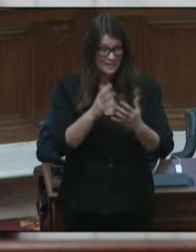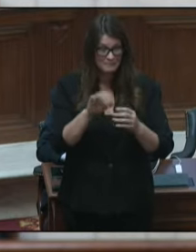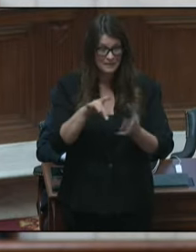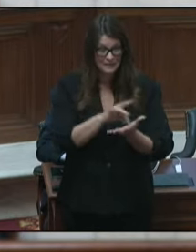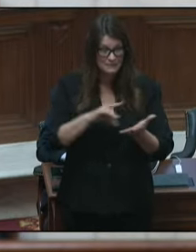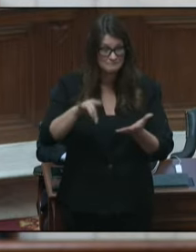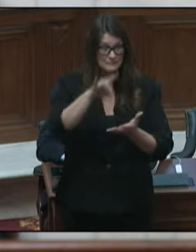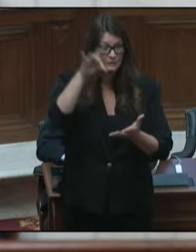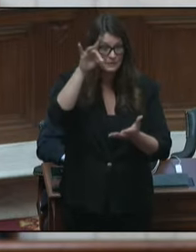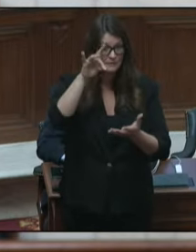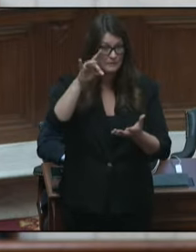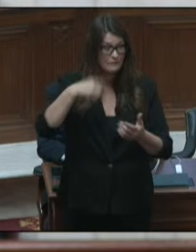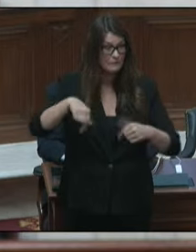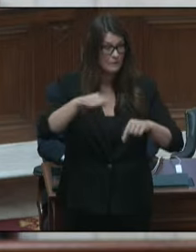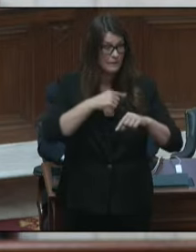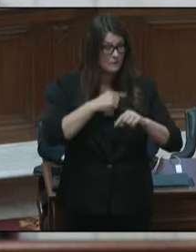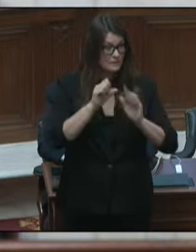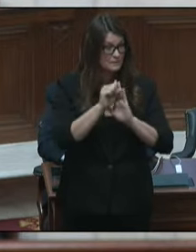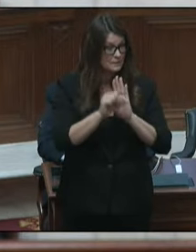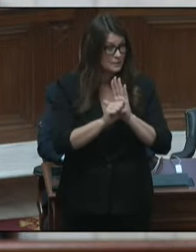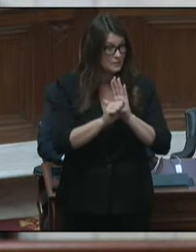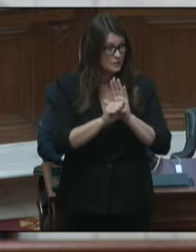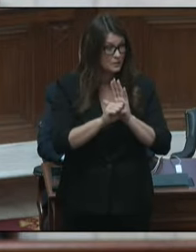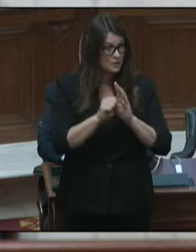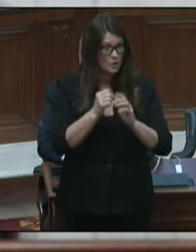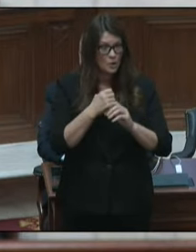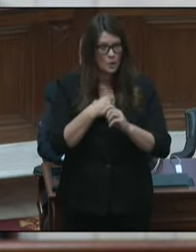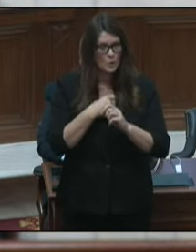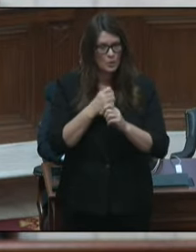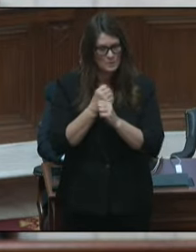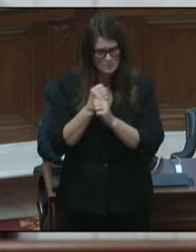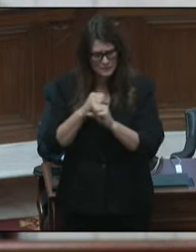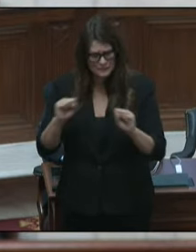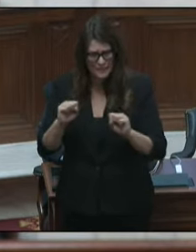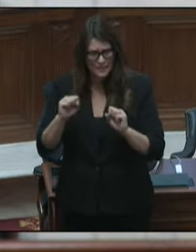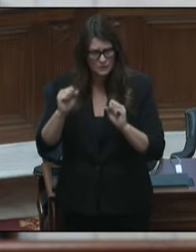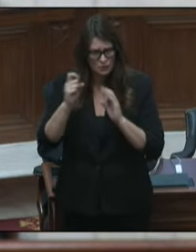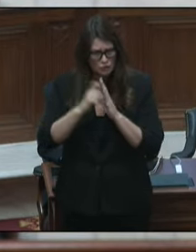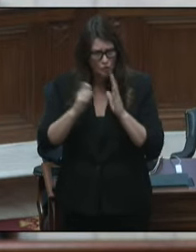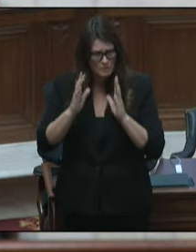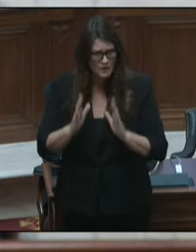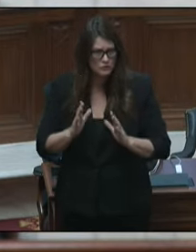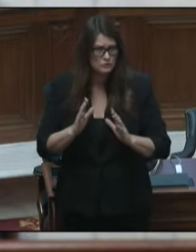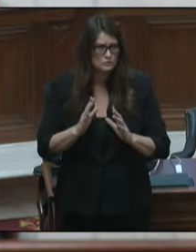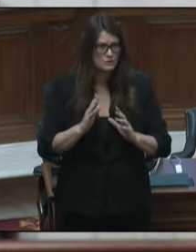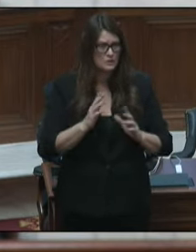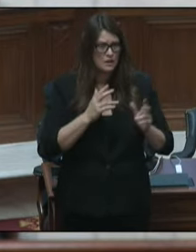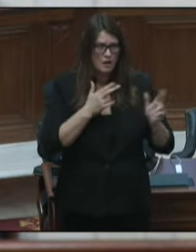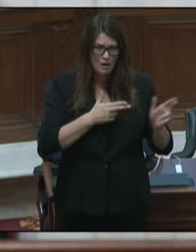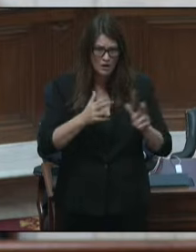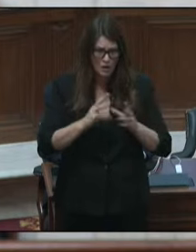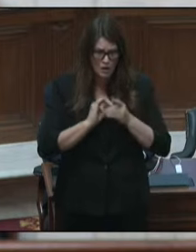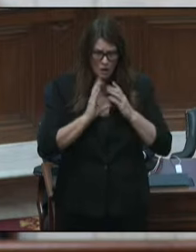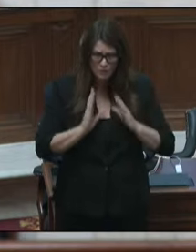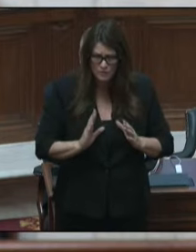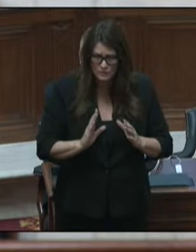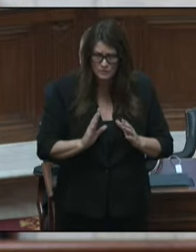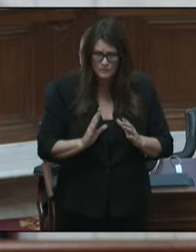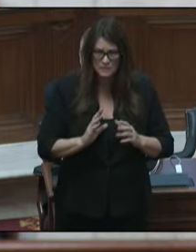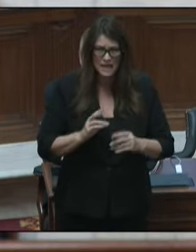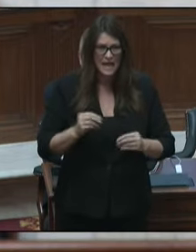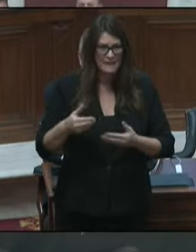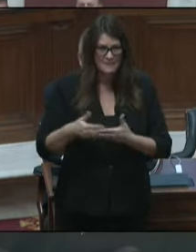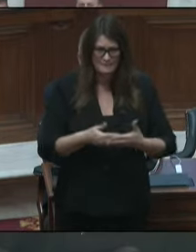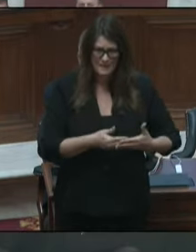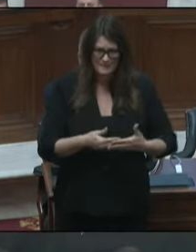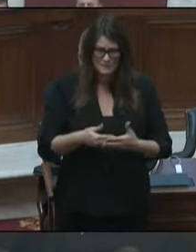state. We protected our coal miners, our gun rights, and our unborn